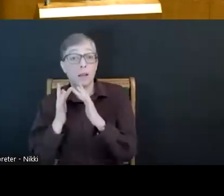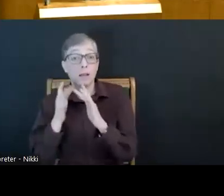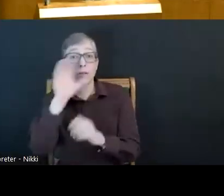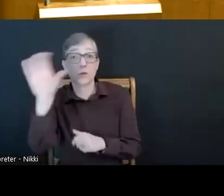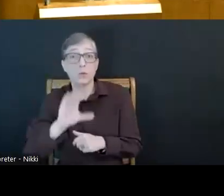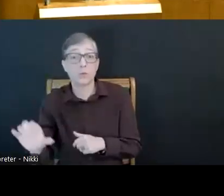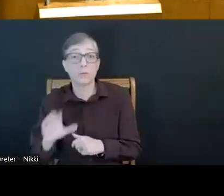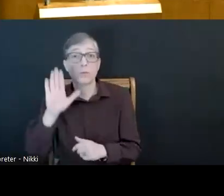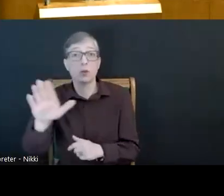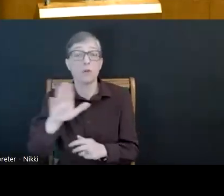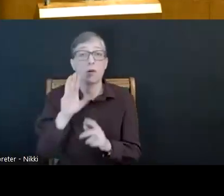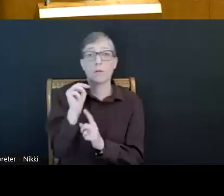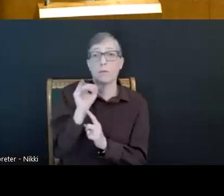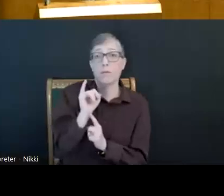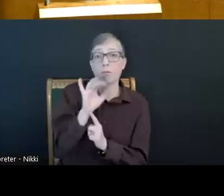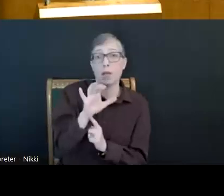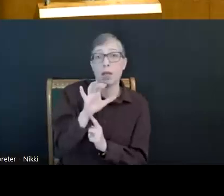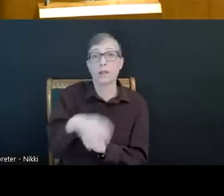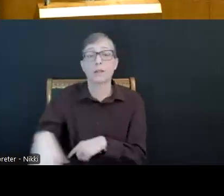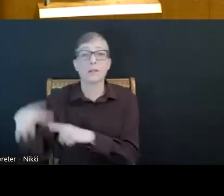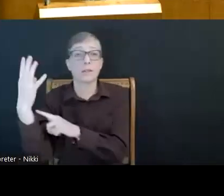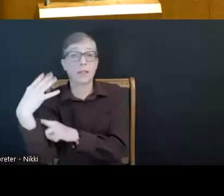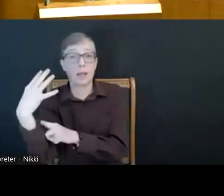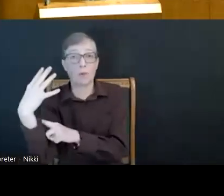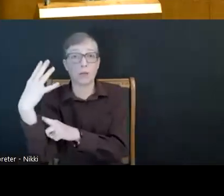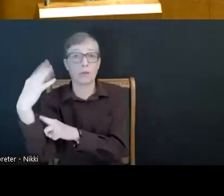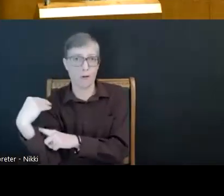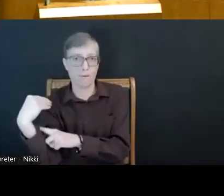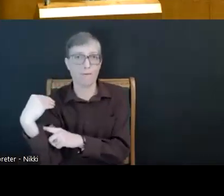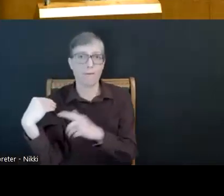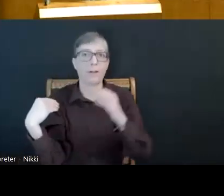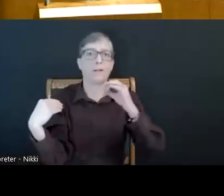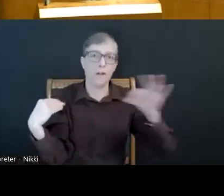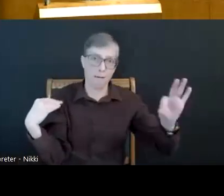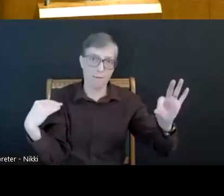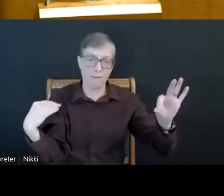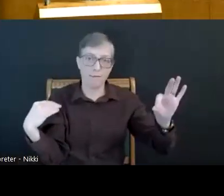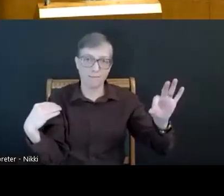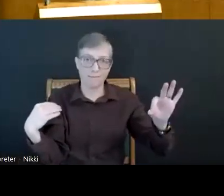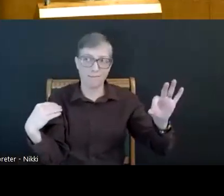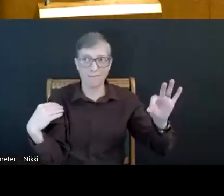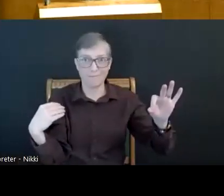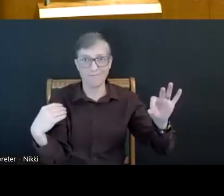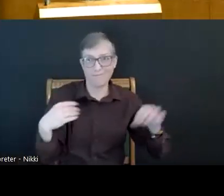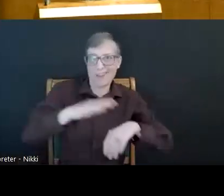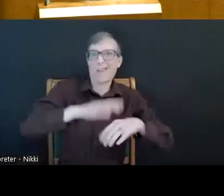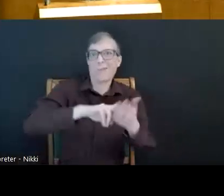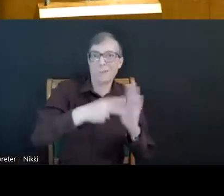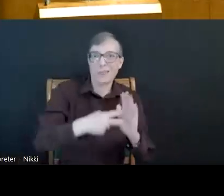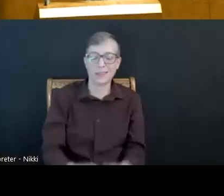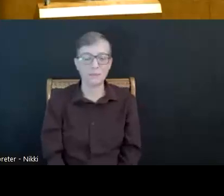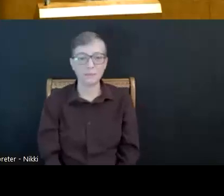purpose. And that's it. All right, so I'm very excited about this topic. And in fact, I